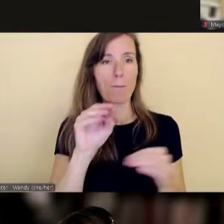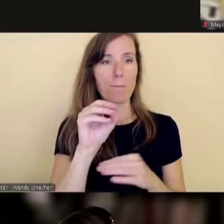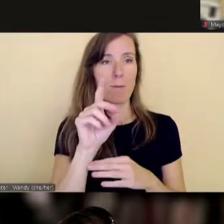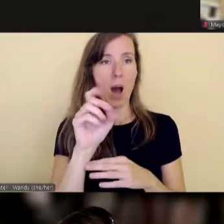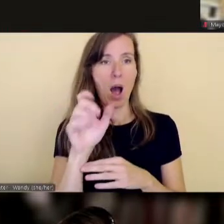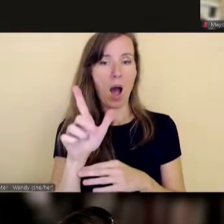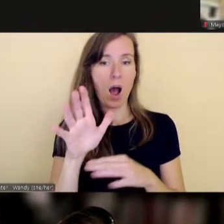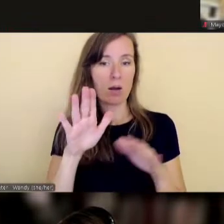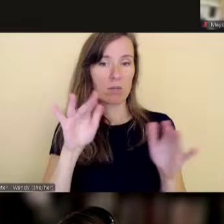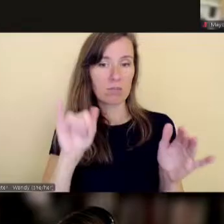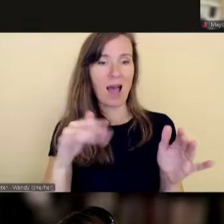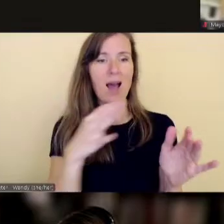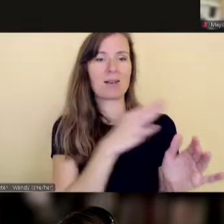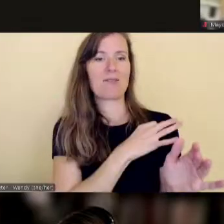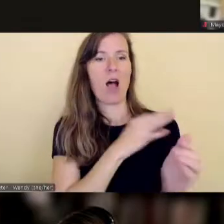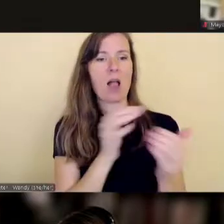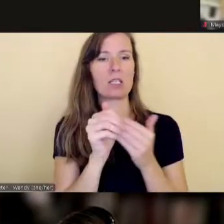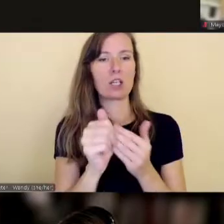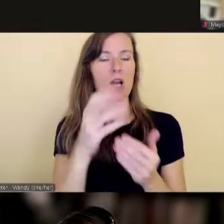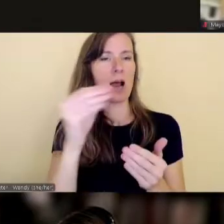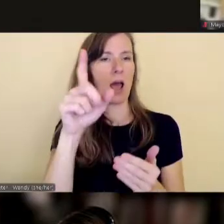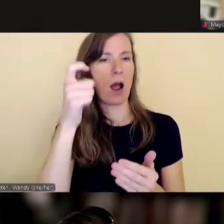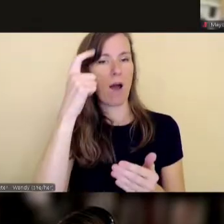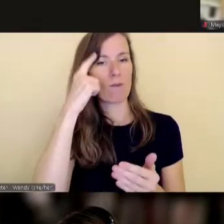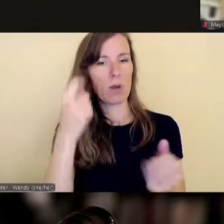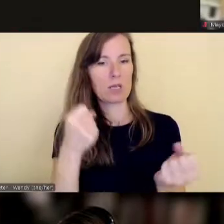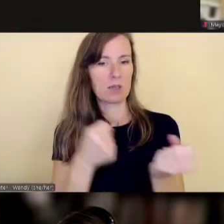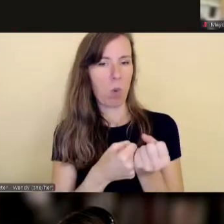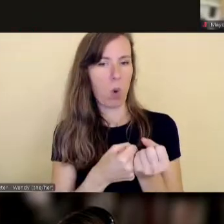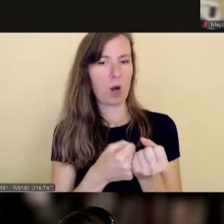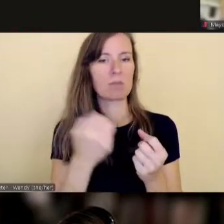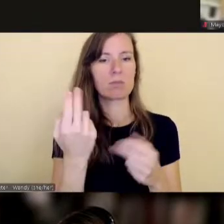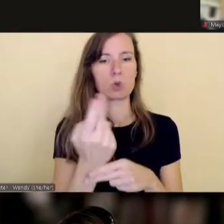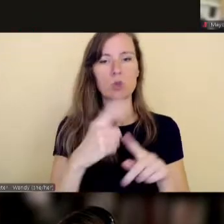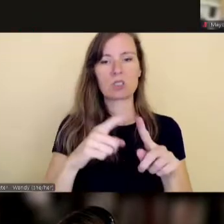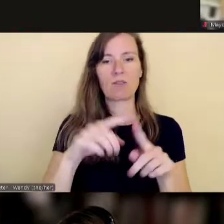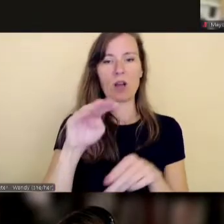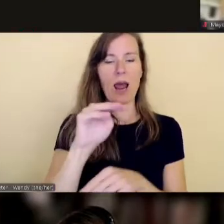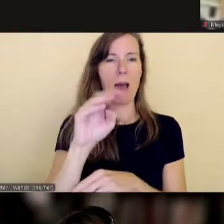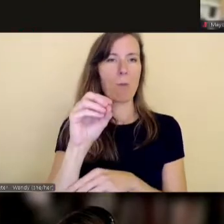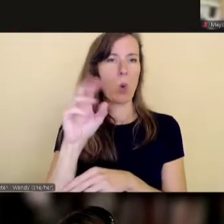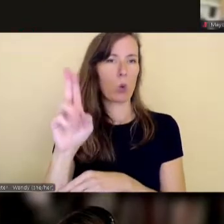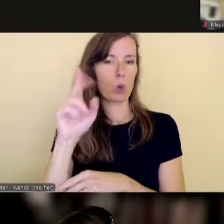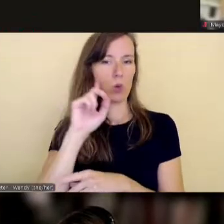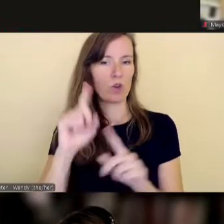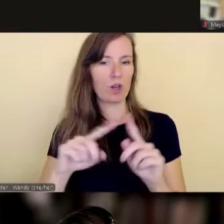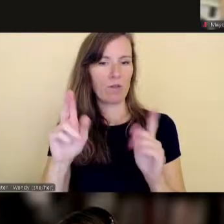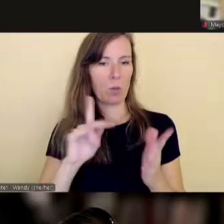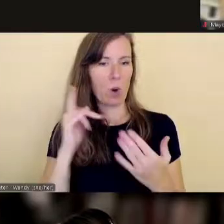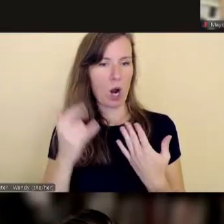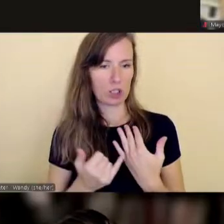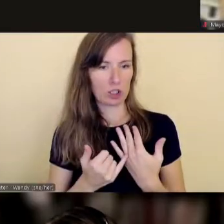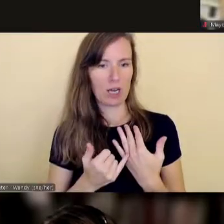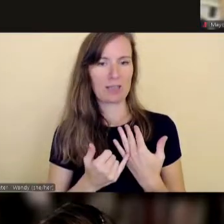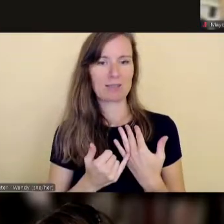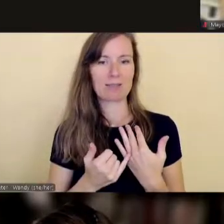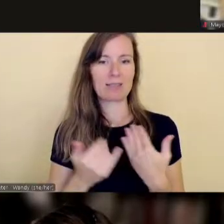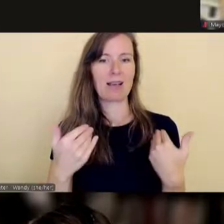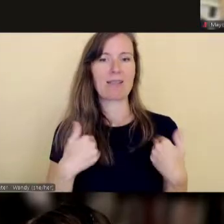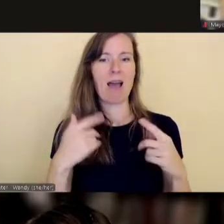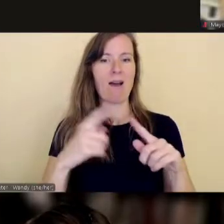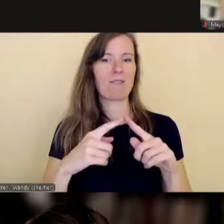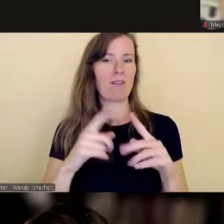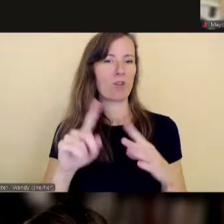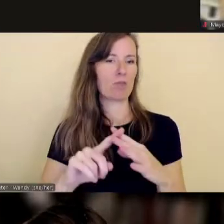a lot of initiatives that maybe we couldn't aspire to, like solar fields and living shorelines and huge community gardens that